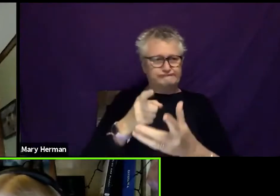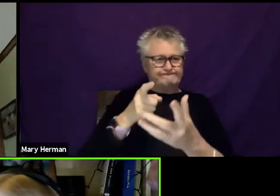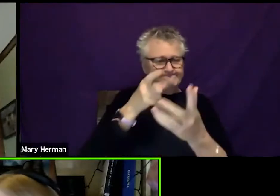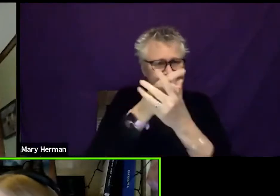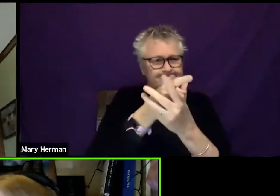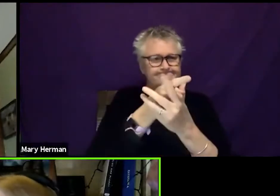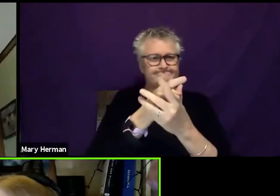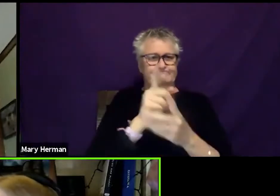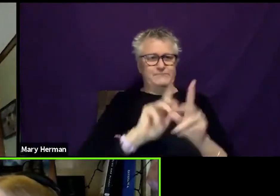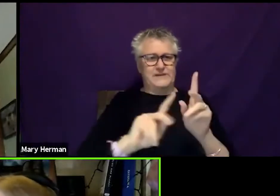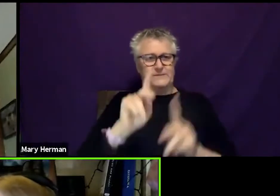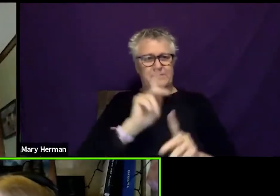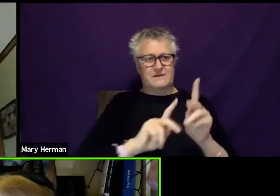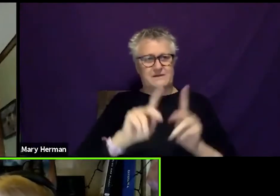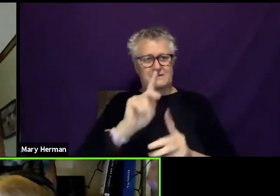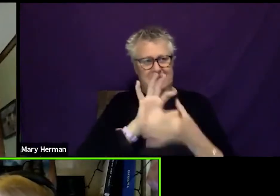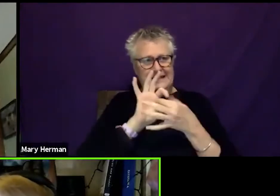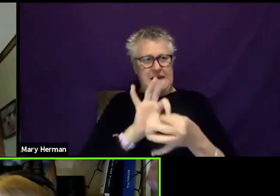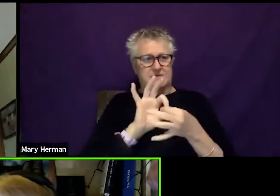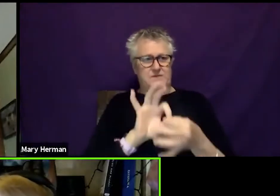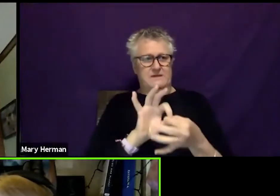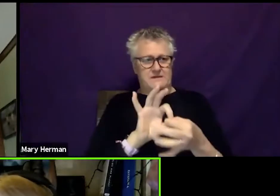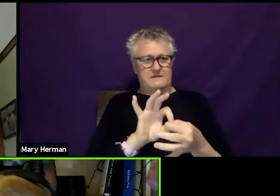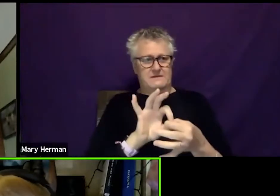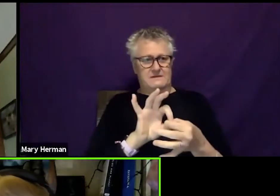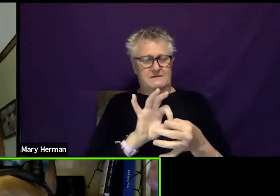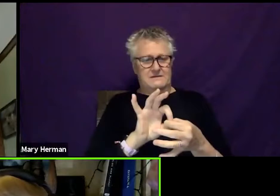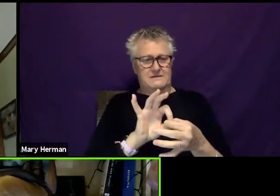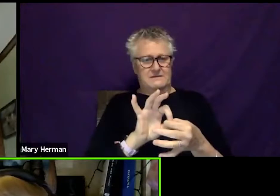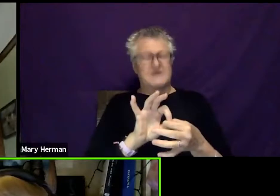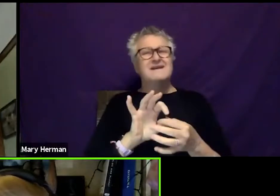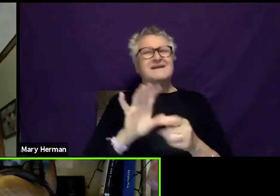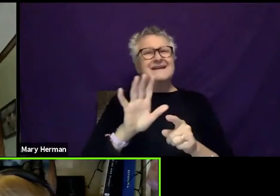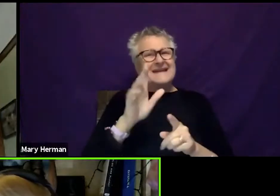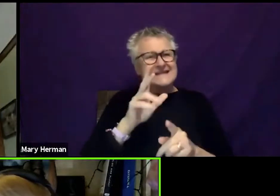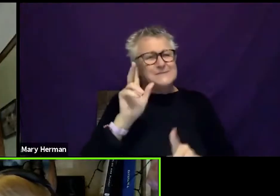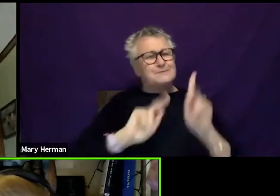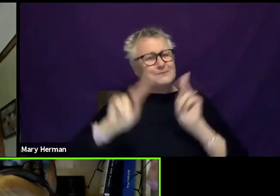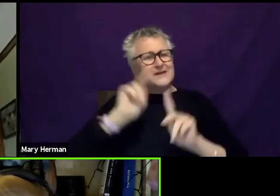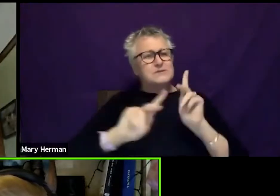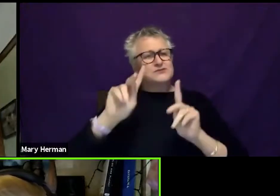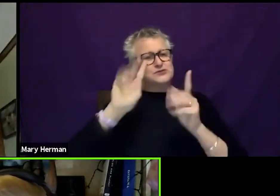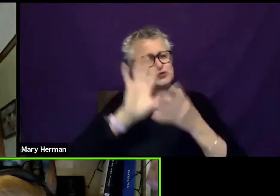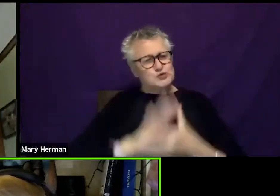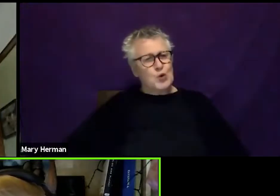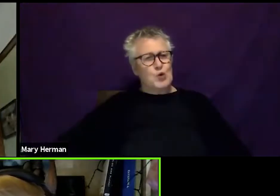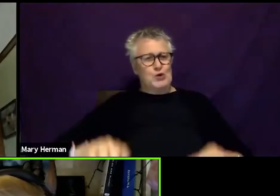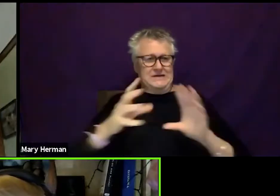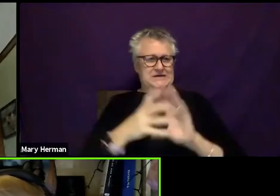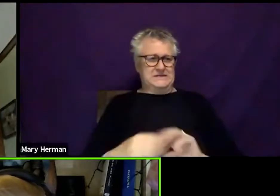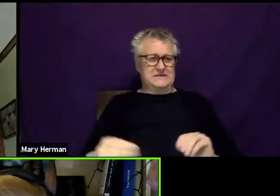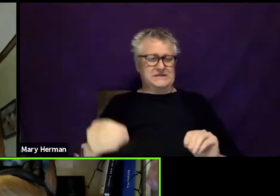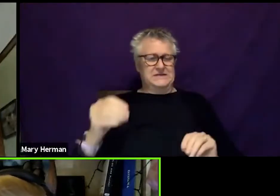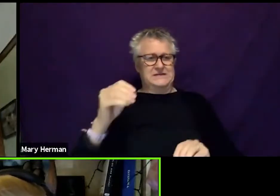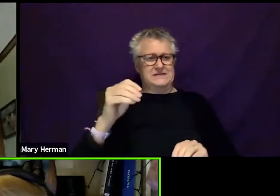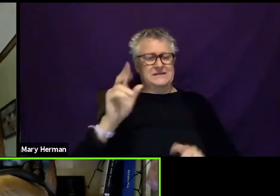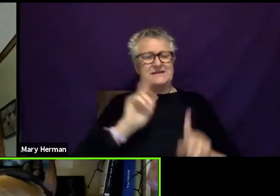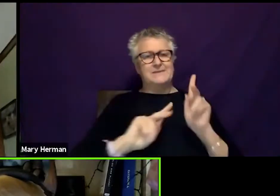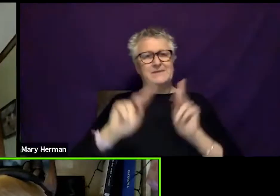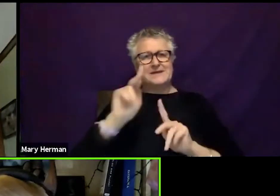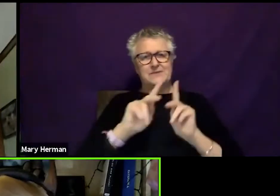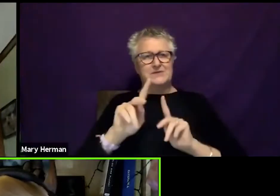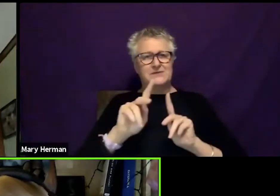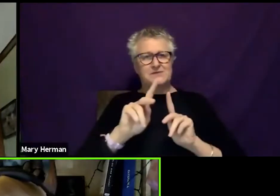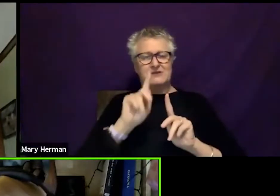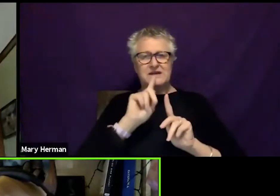experience that people react to, and it is those stories